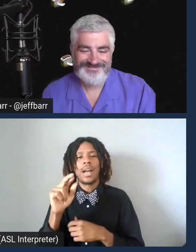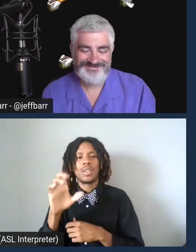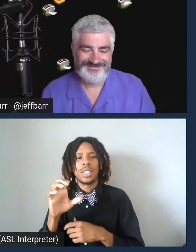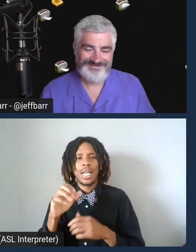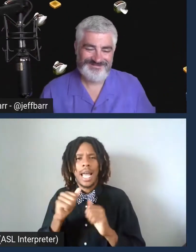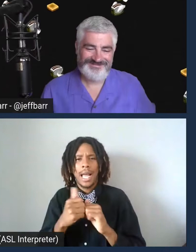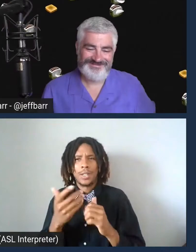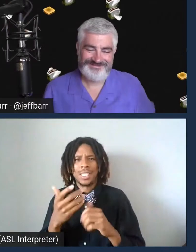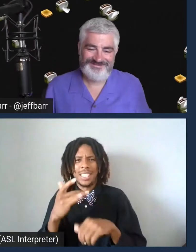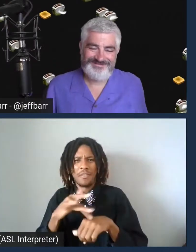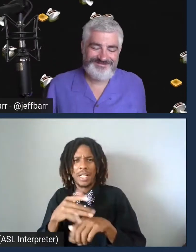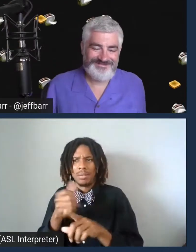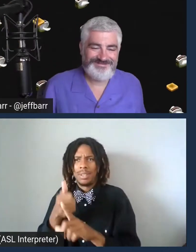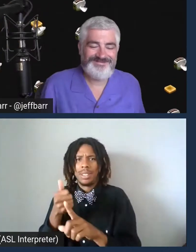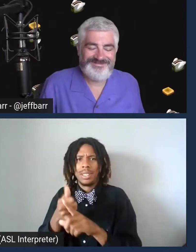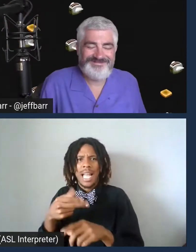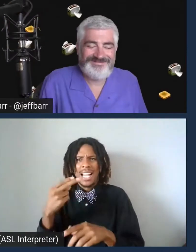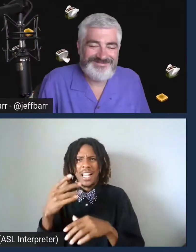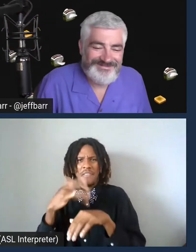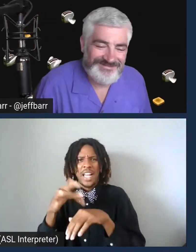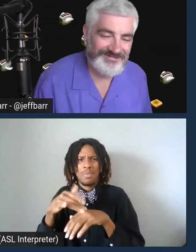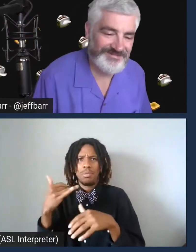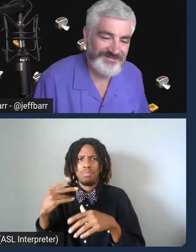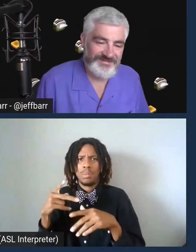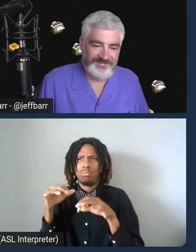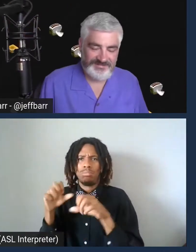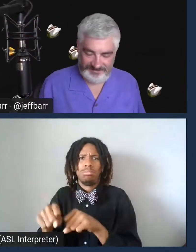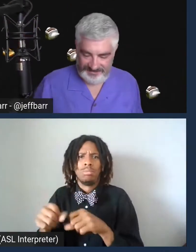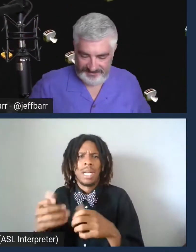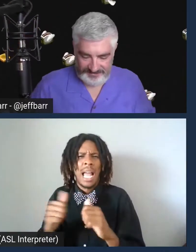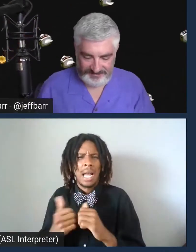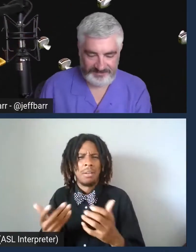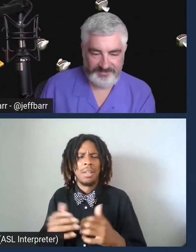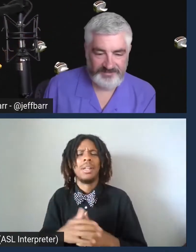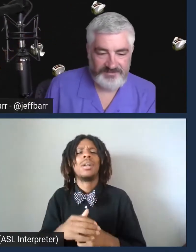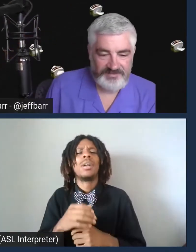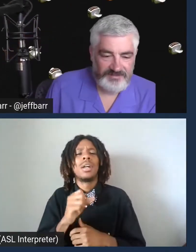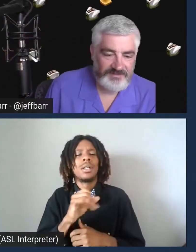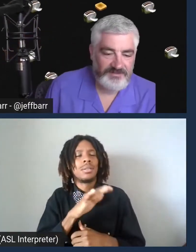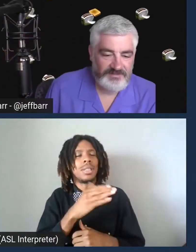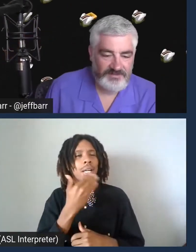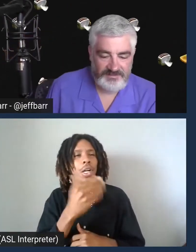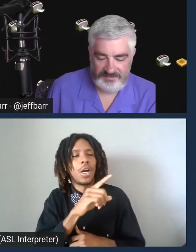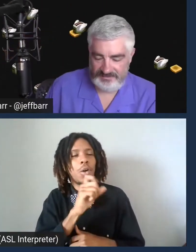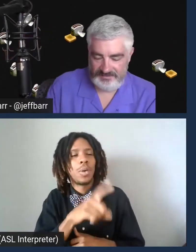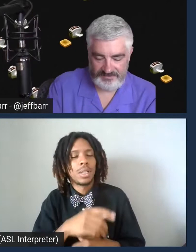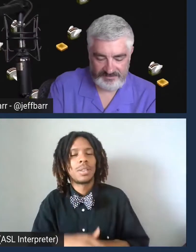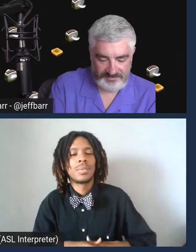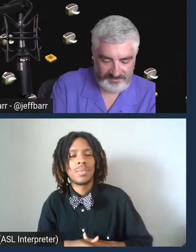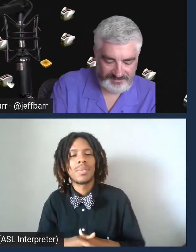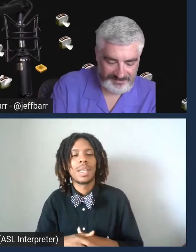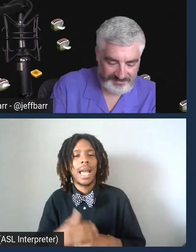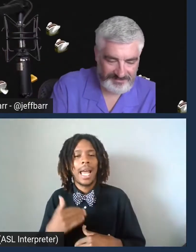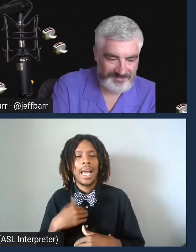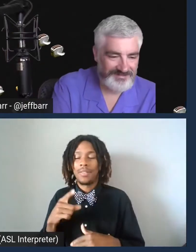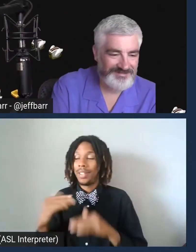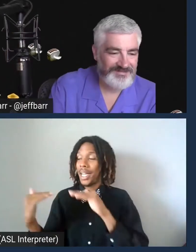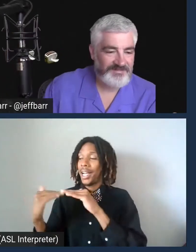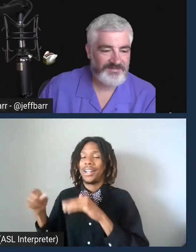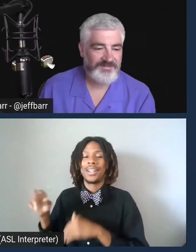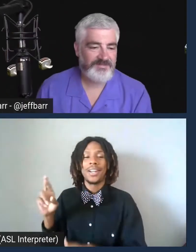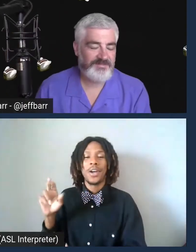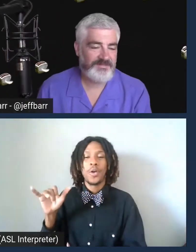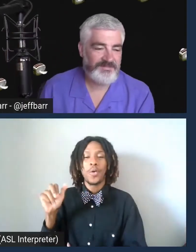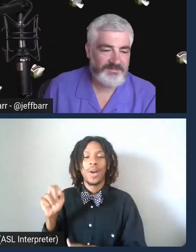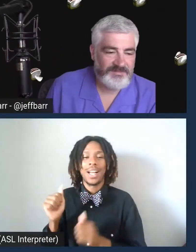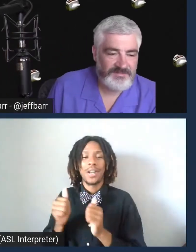controller itself is highly available? Yeah, that's a good question. I have my colleague Ryan with me